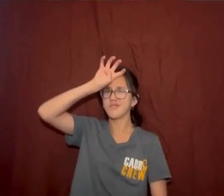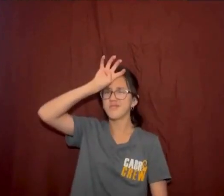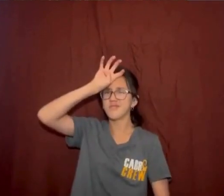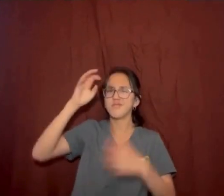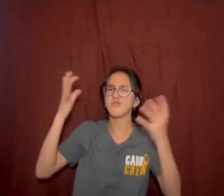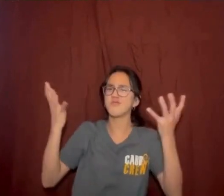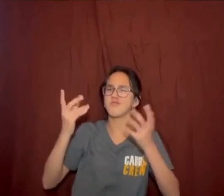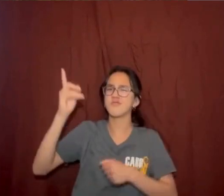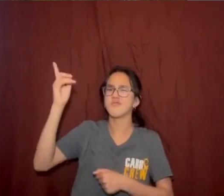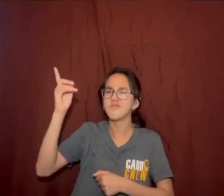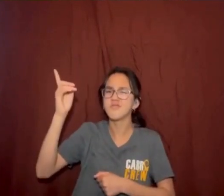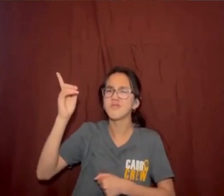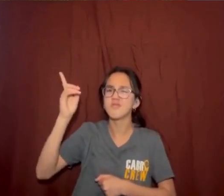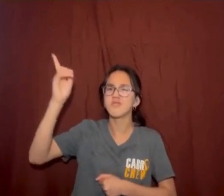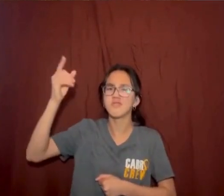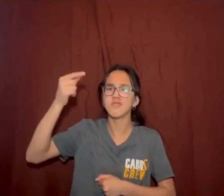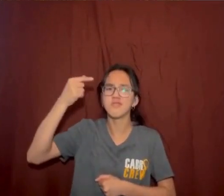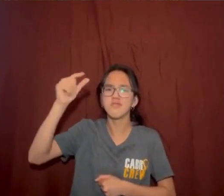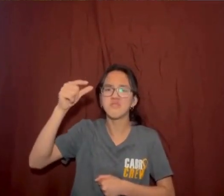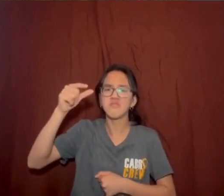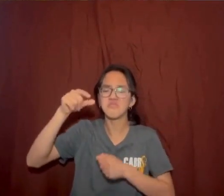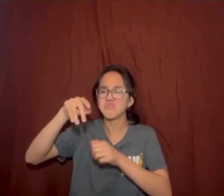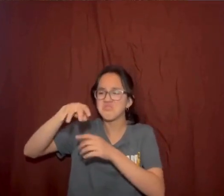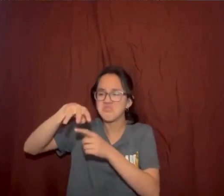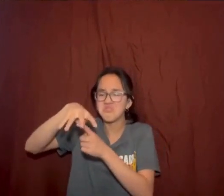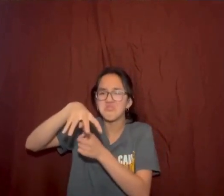What the heck is this green stuff?